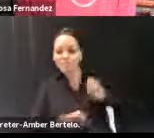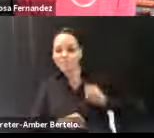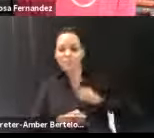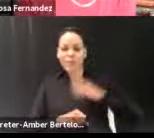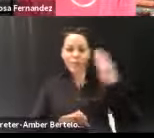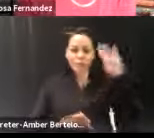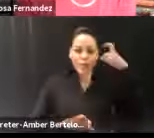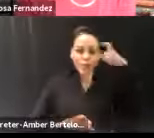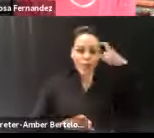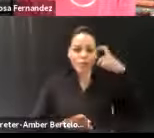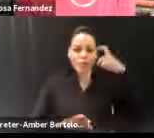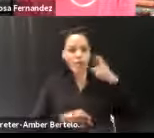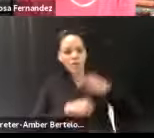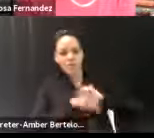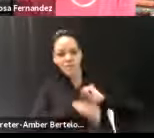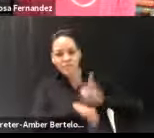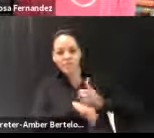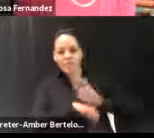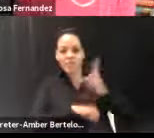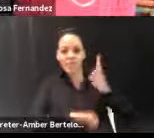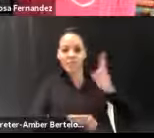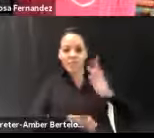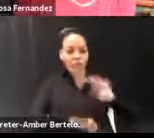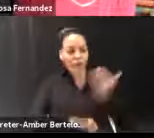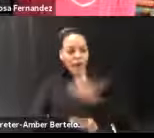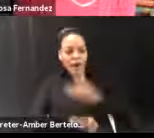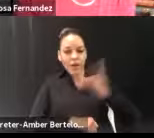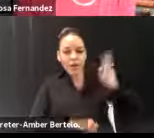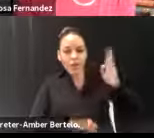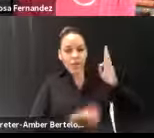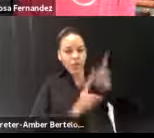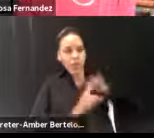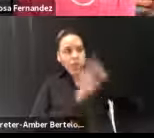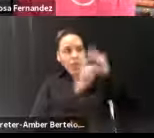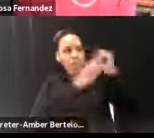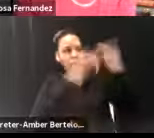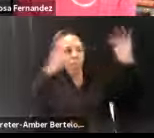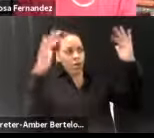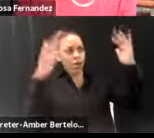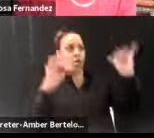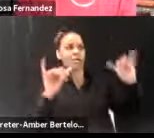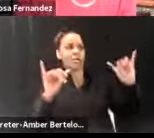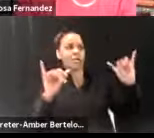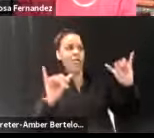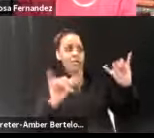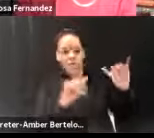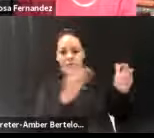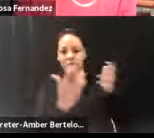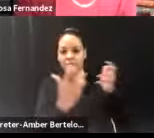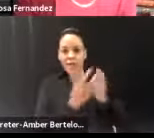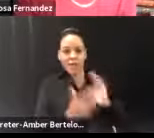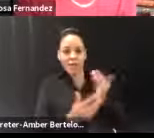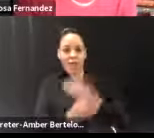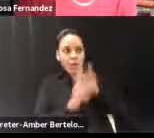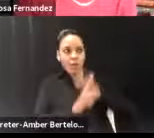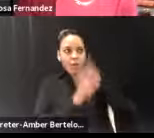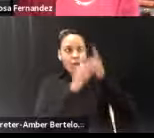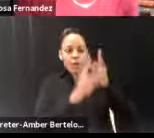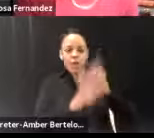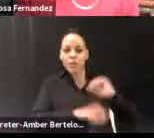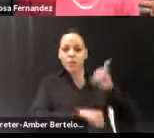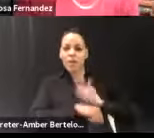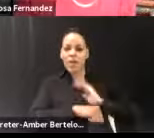own history, where we create our fate. True to our name, we lay claim to our own narrative of the Bronx that